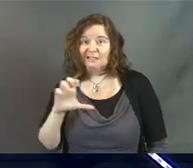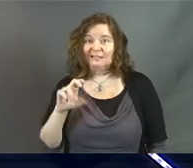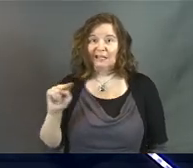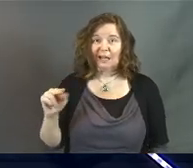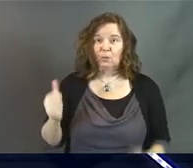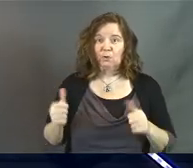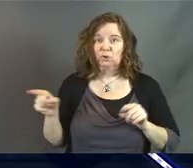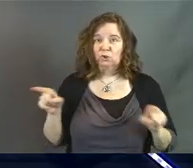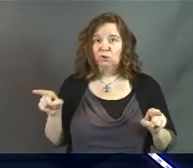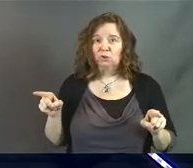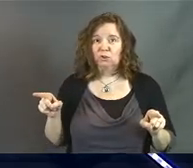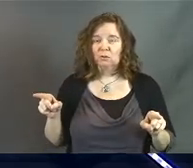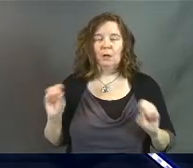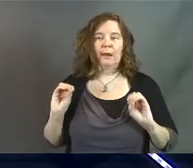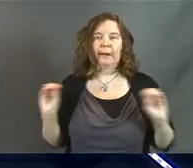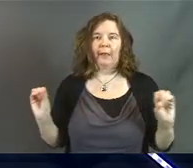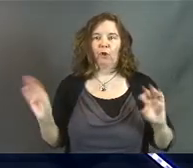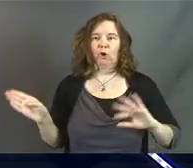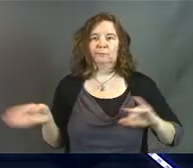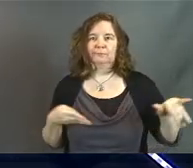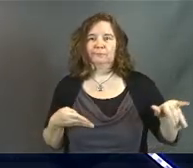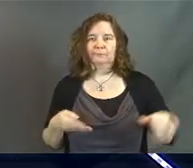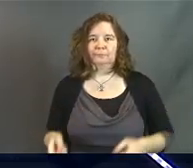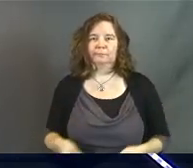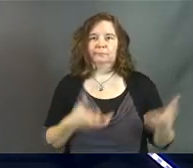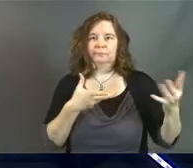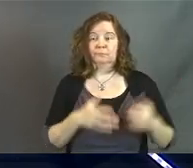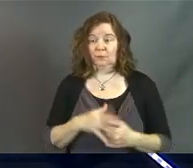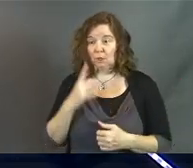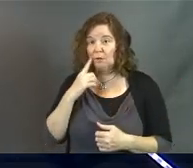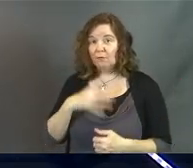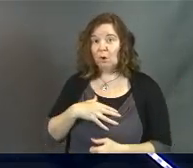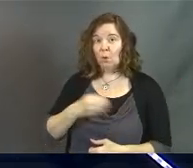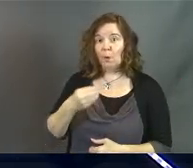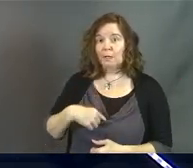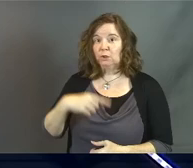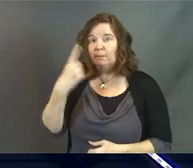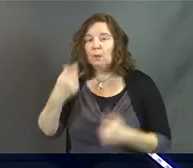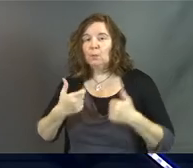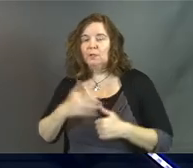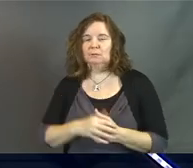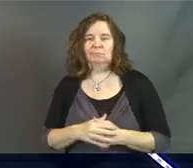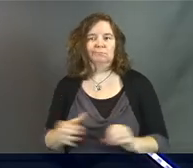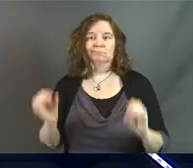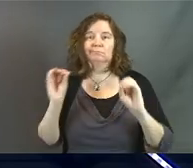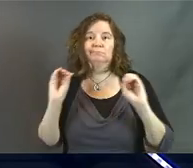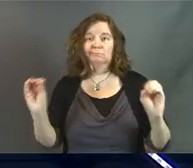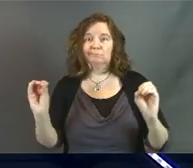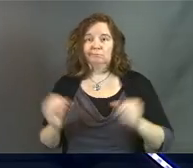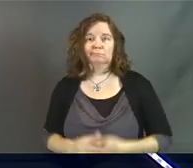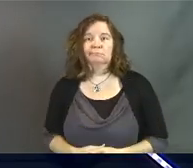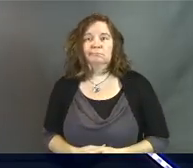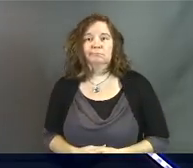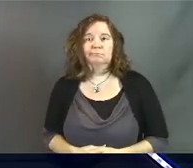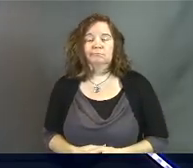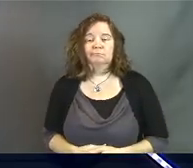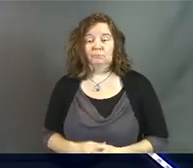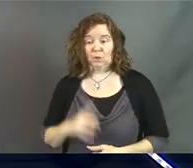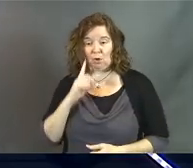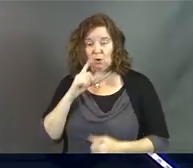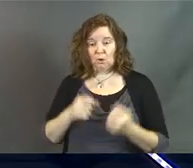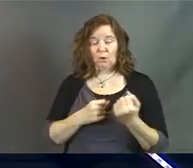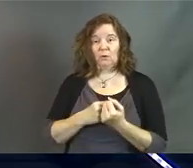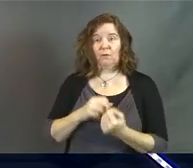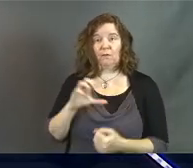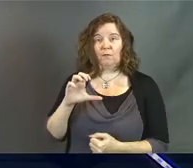CNN? Neither. Are you for whites or for blacks? Neither. Are you